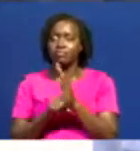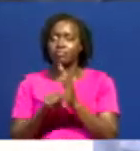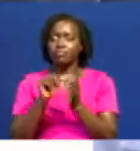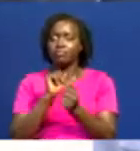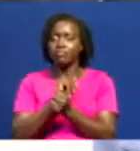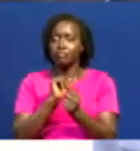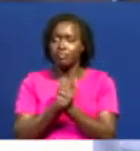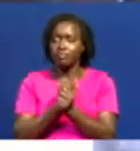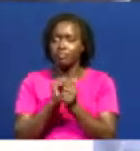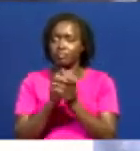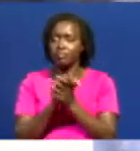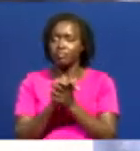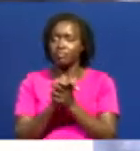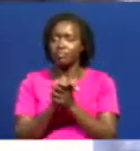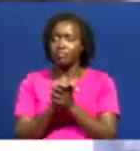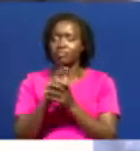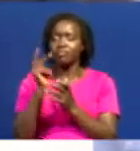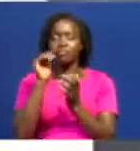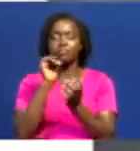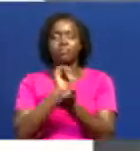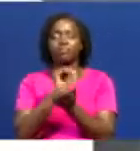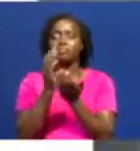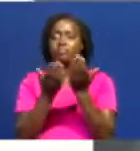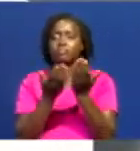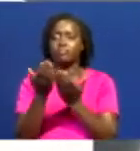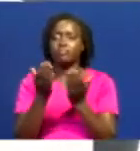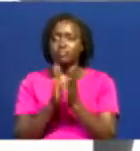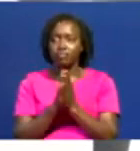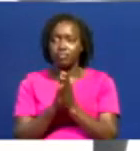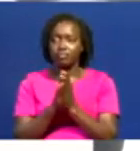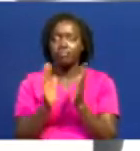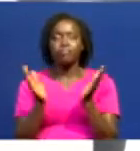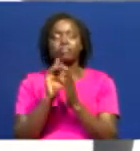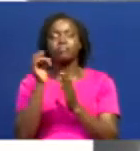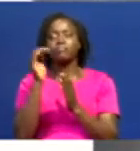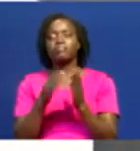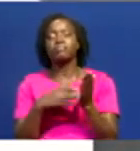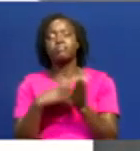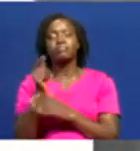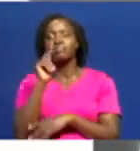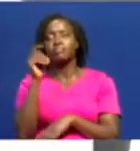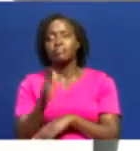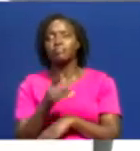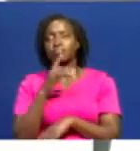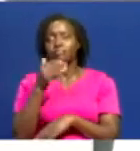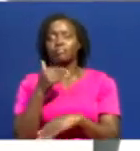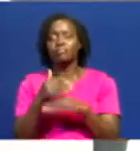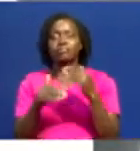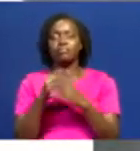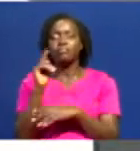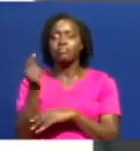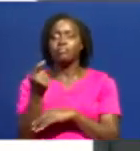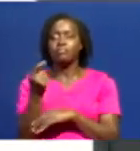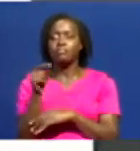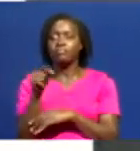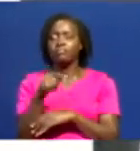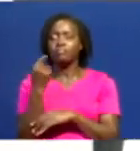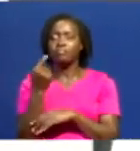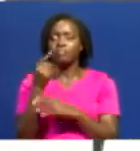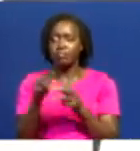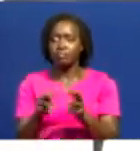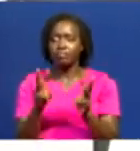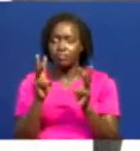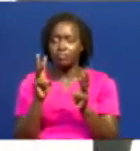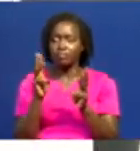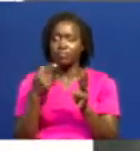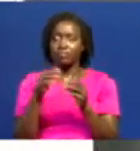course the Kenya Prison Service. We want to encourage Kenyans to buy Kenya so that we can build Kenya. This is the only way we